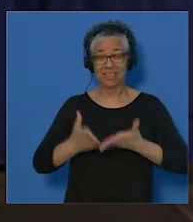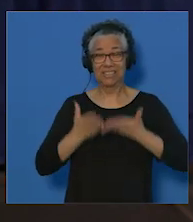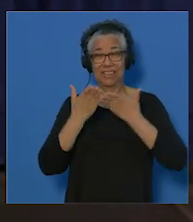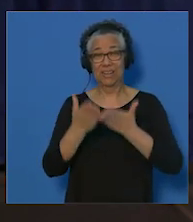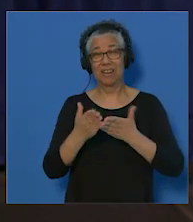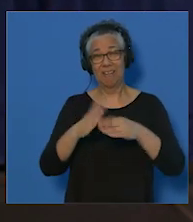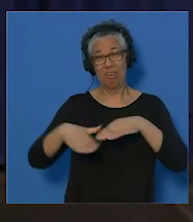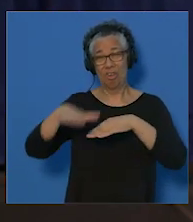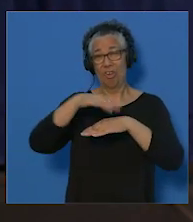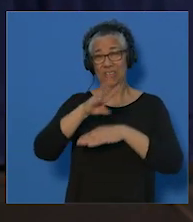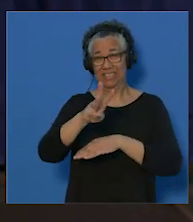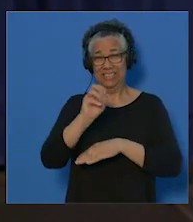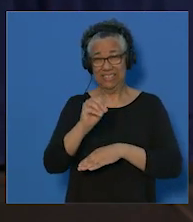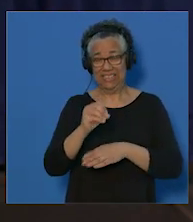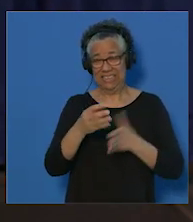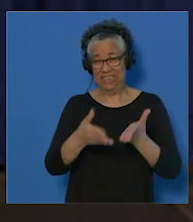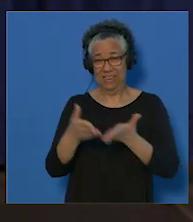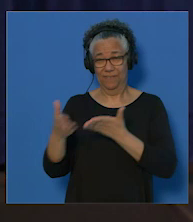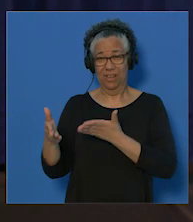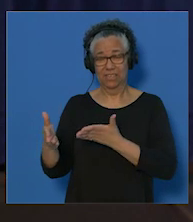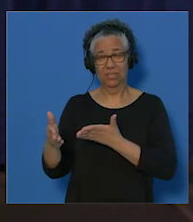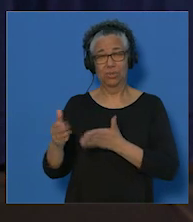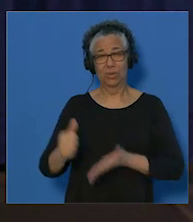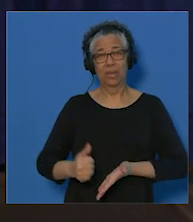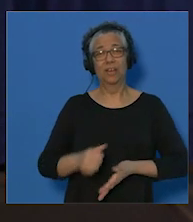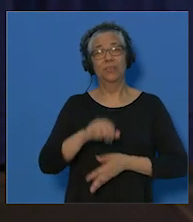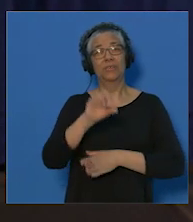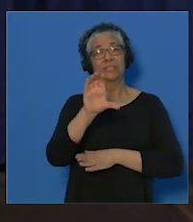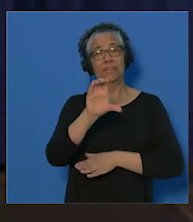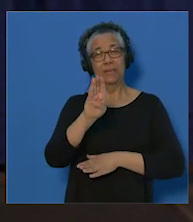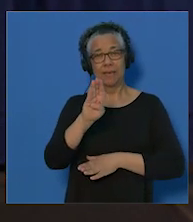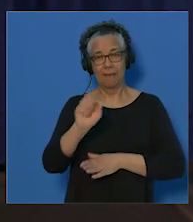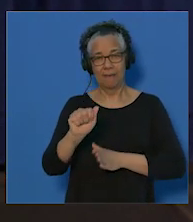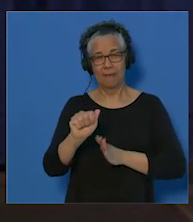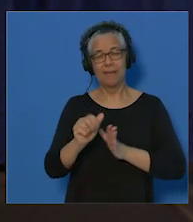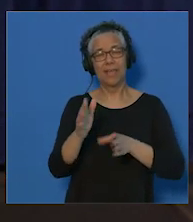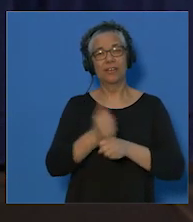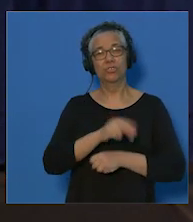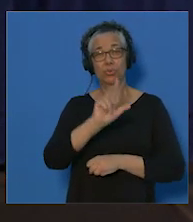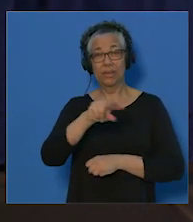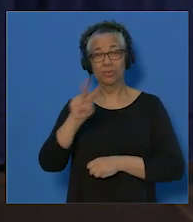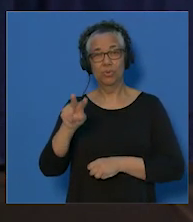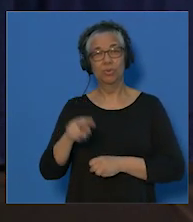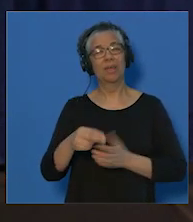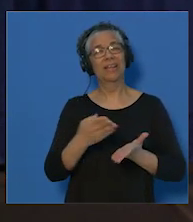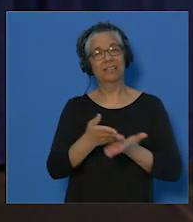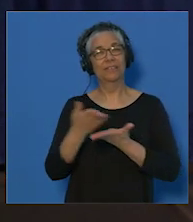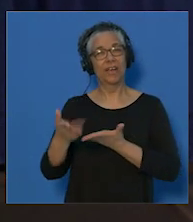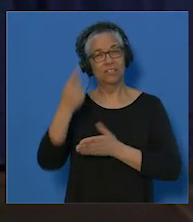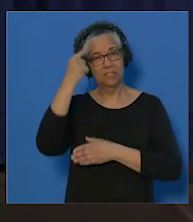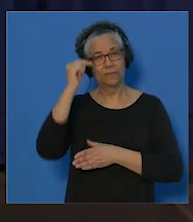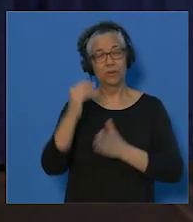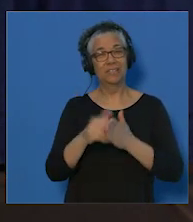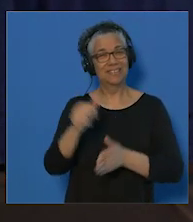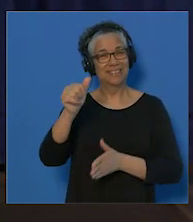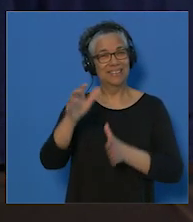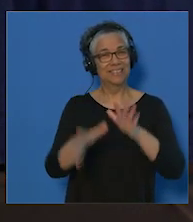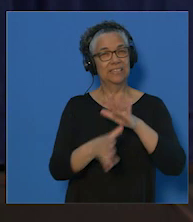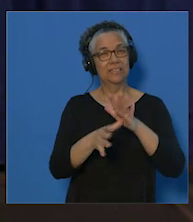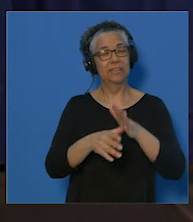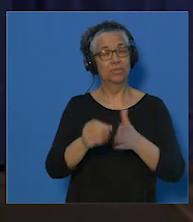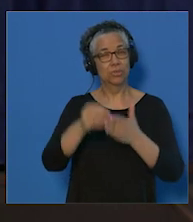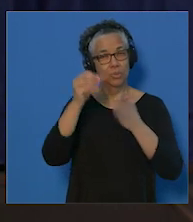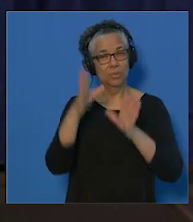public schools, with Cedar Bridge Academy receiving 22 devices for our senior school students. I thank Mr. Frank Amaral and One